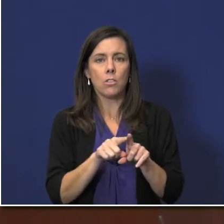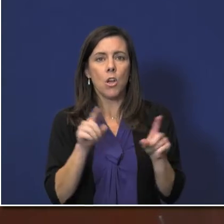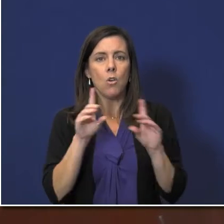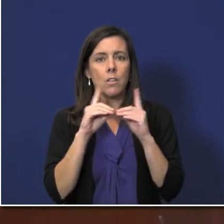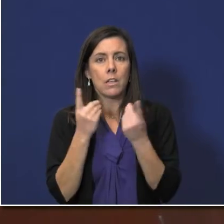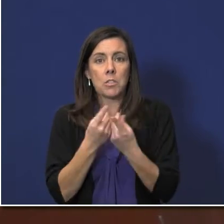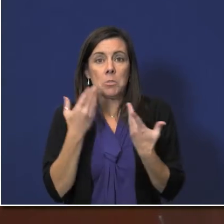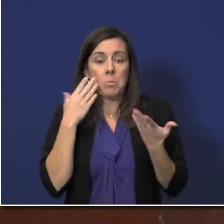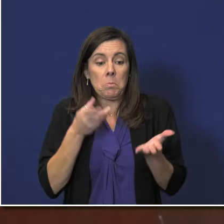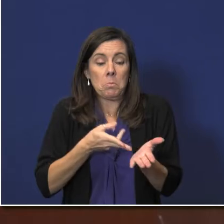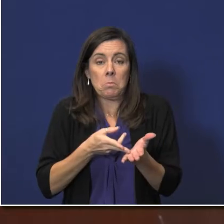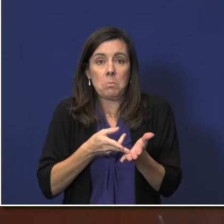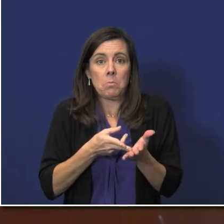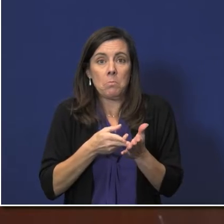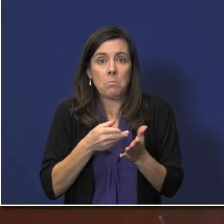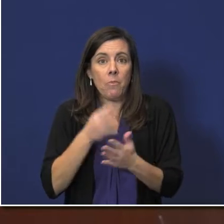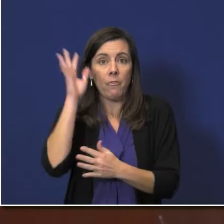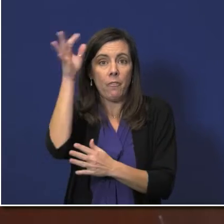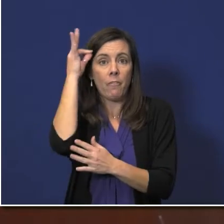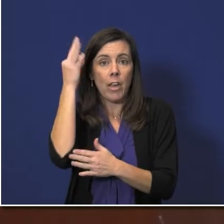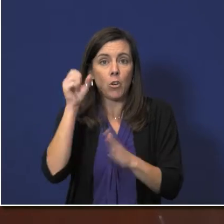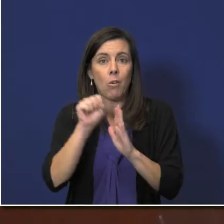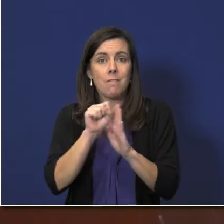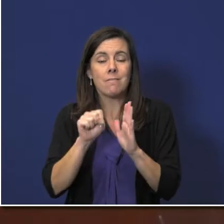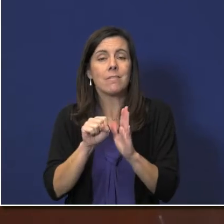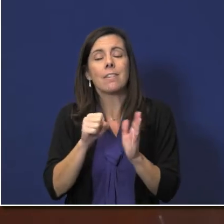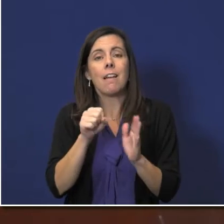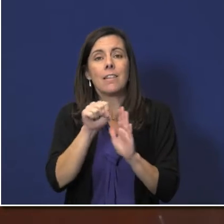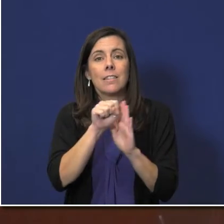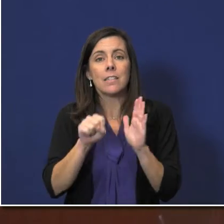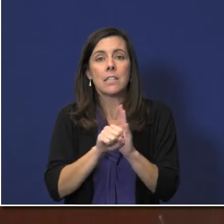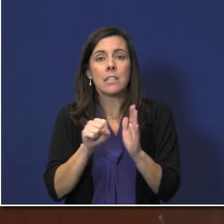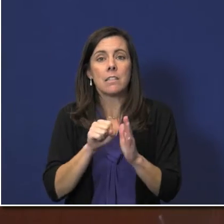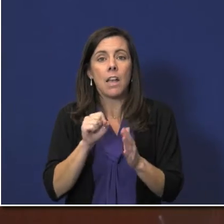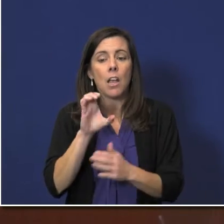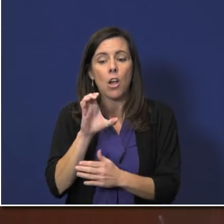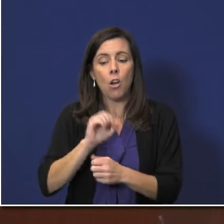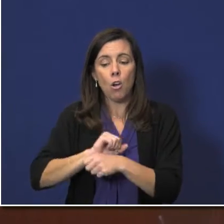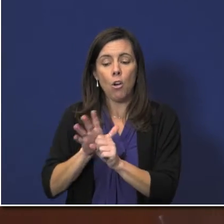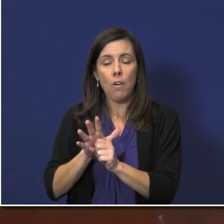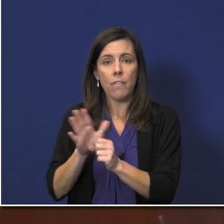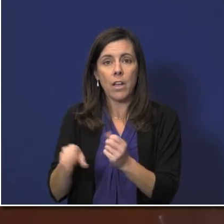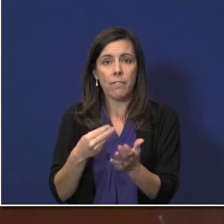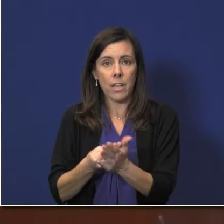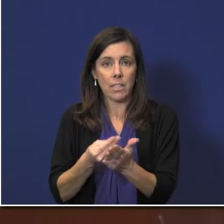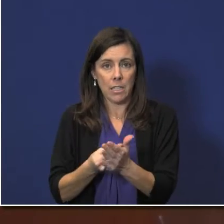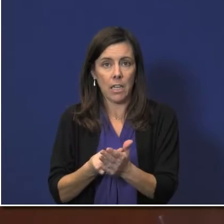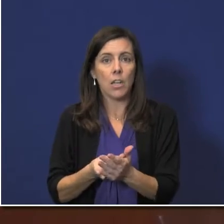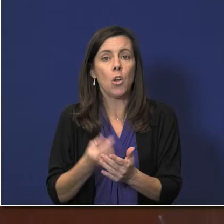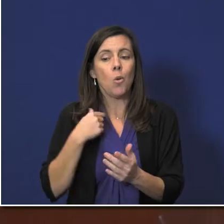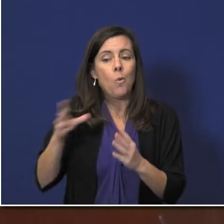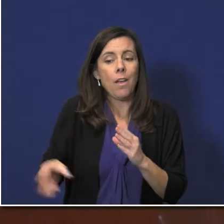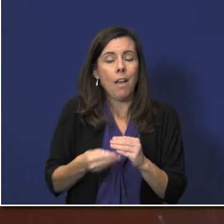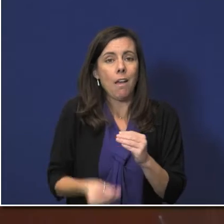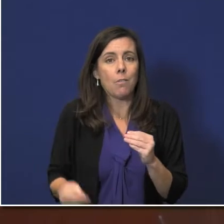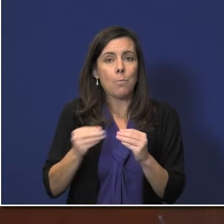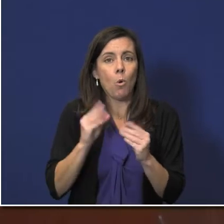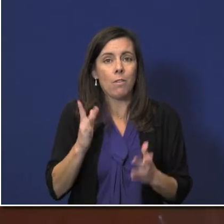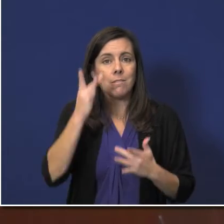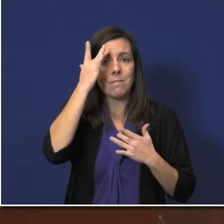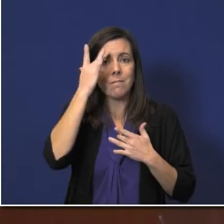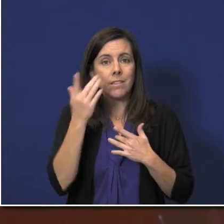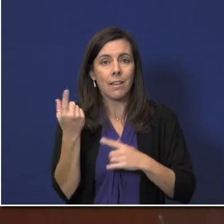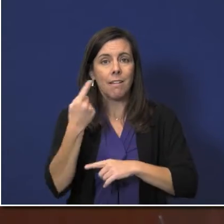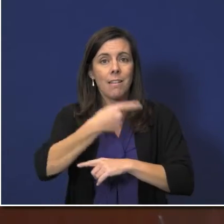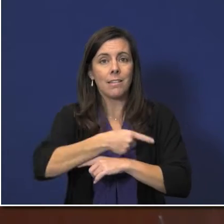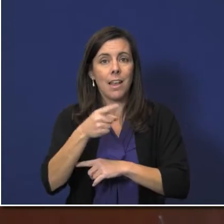continued federal and state COVID funding. I'm glad effort is being made to allow the superintendent to add additional sick days to employee leave banks